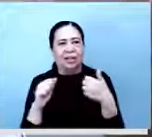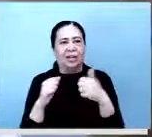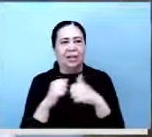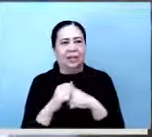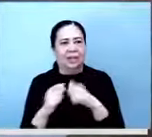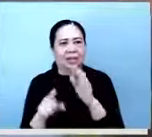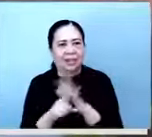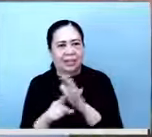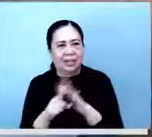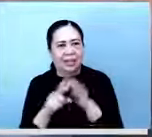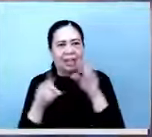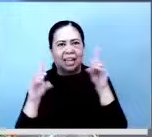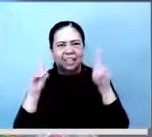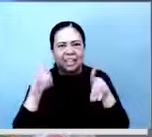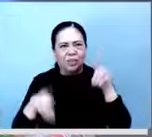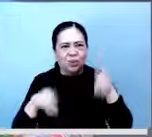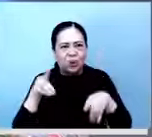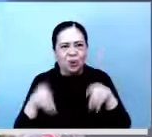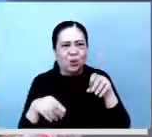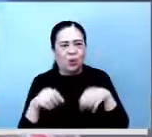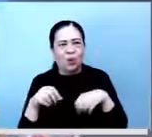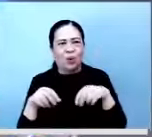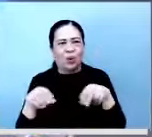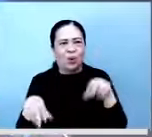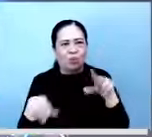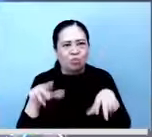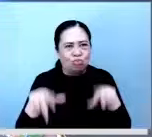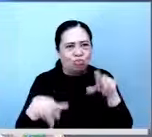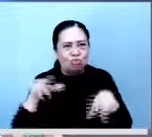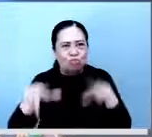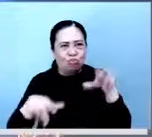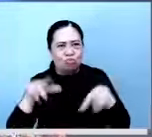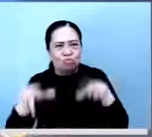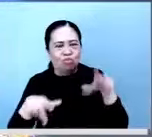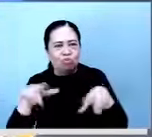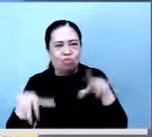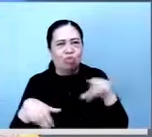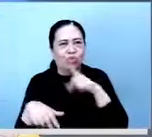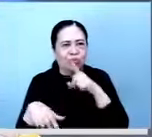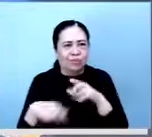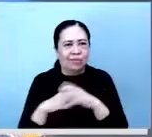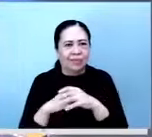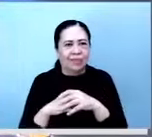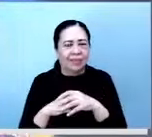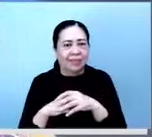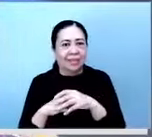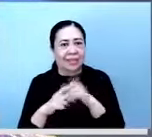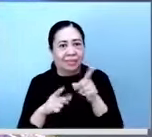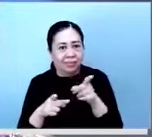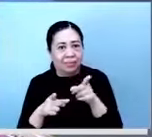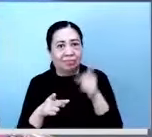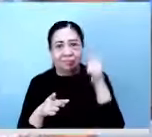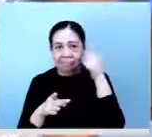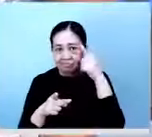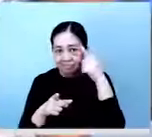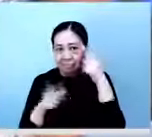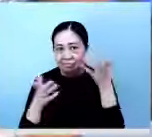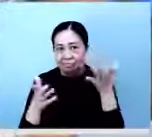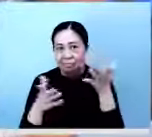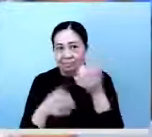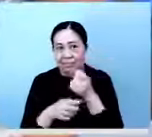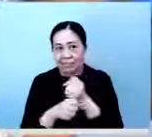ay dinosaurs. Alam nyo naman, lahat ng bata talaga mahilig sa mga dinosaurs. Are you ever thinking of